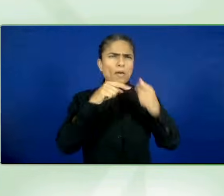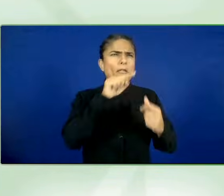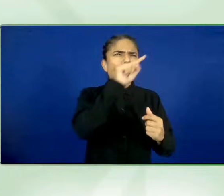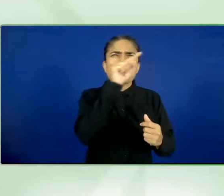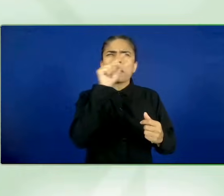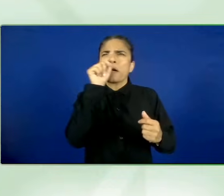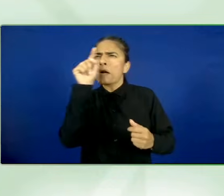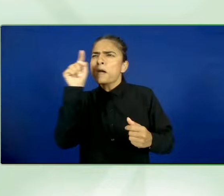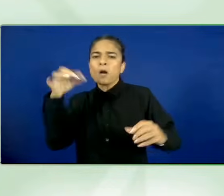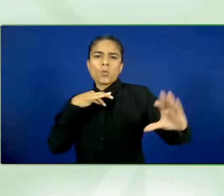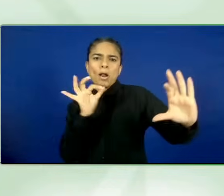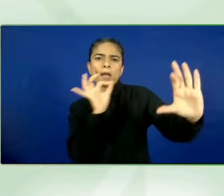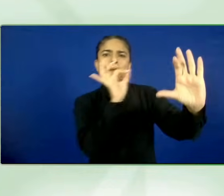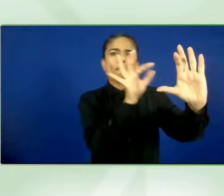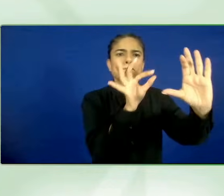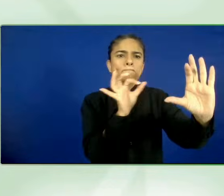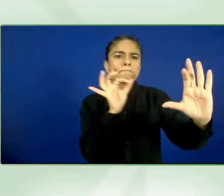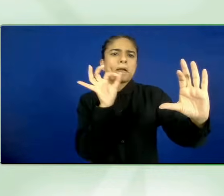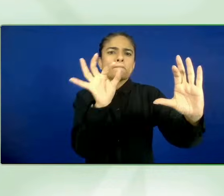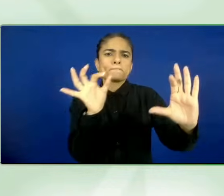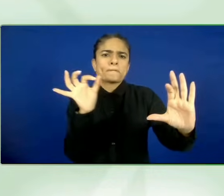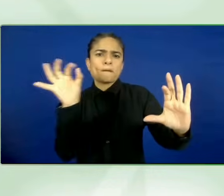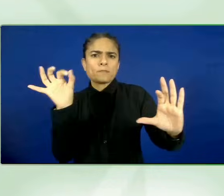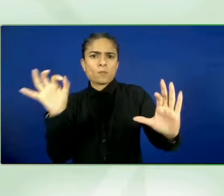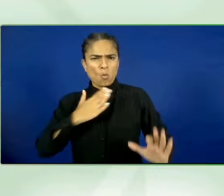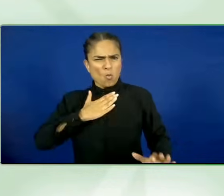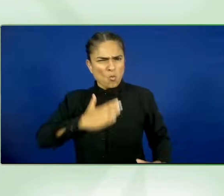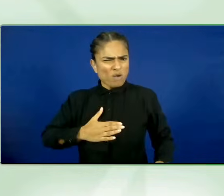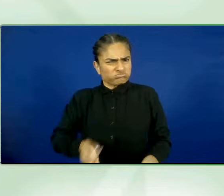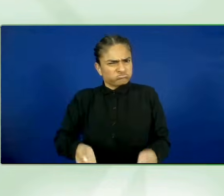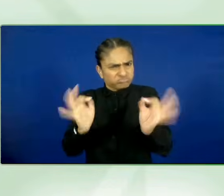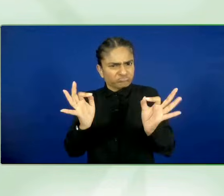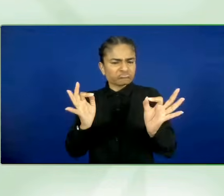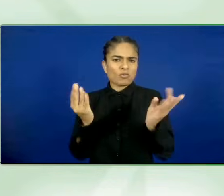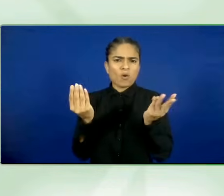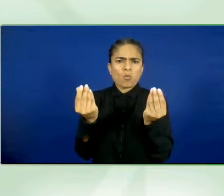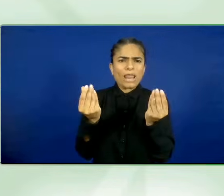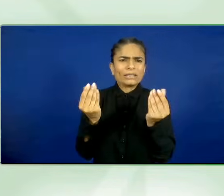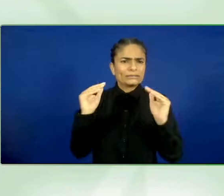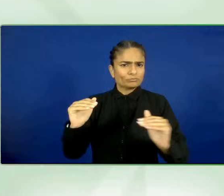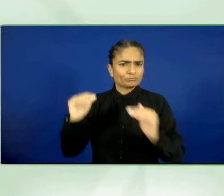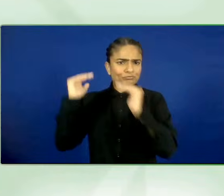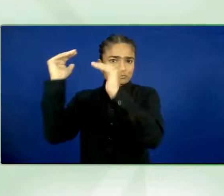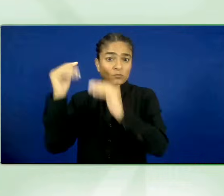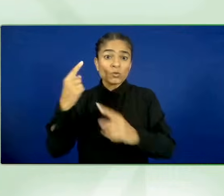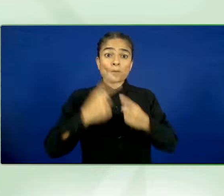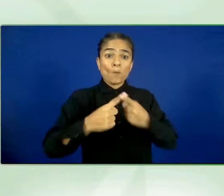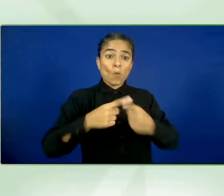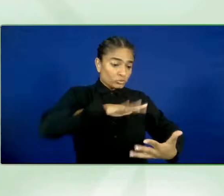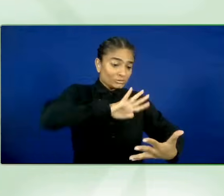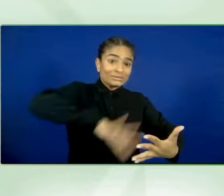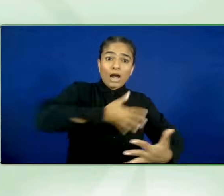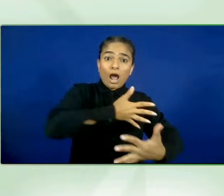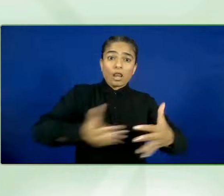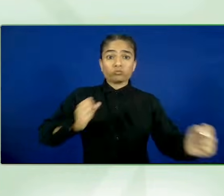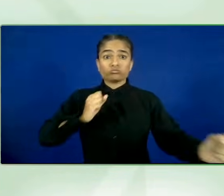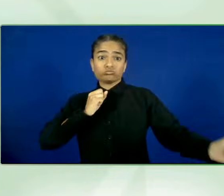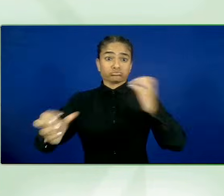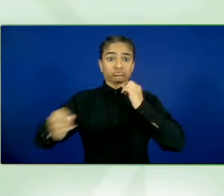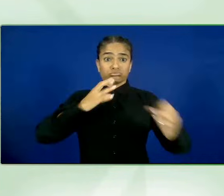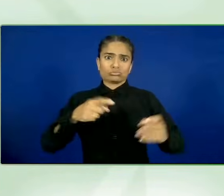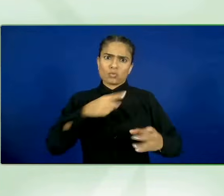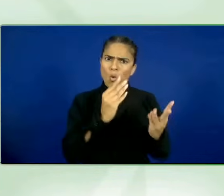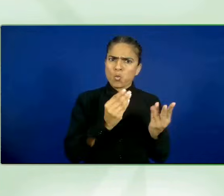or the quality of sign language that we are creating is top-notch. Because that's where my brand image gets affected. If we compromise